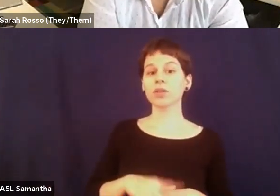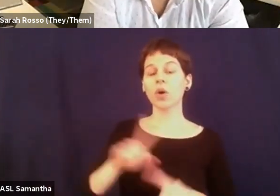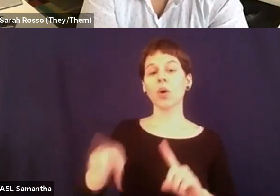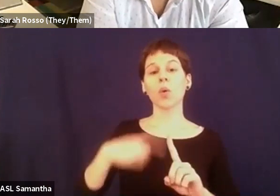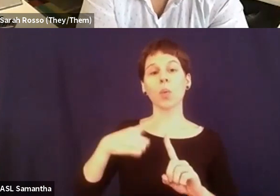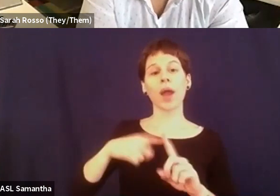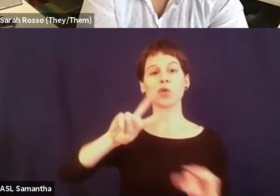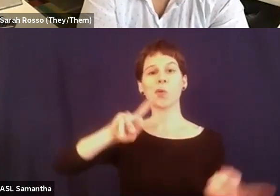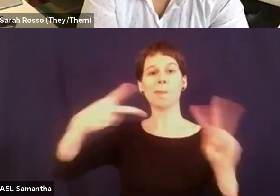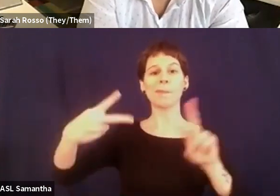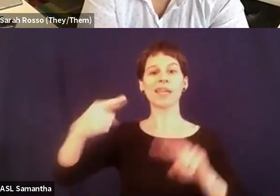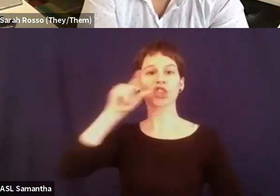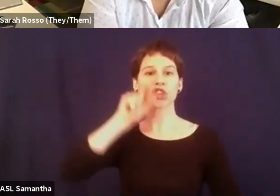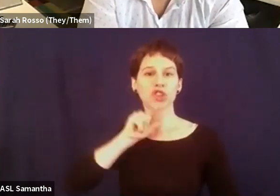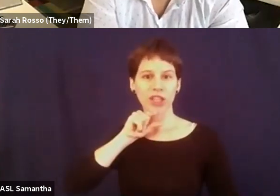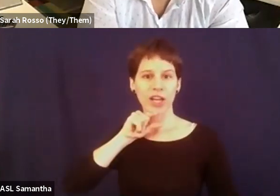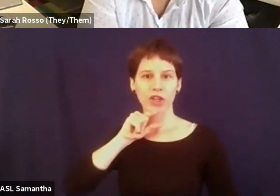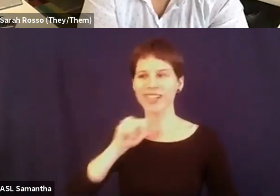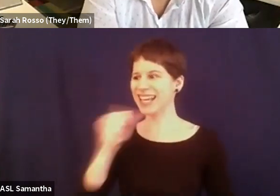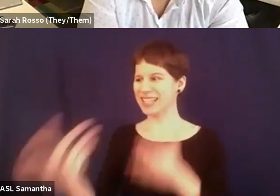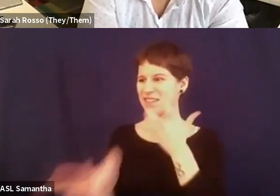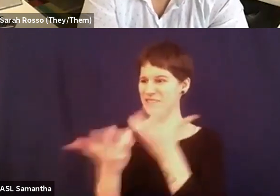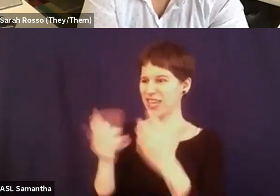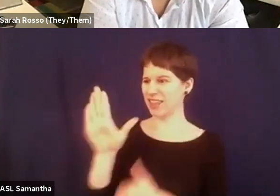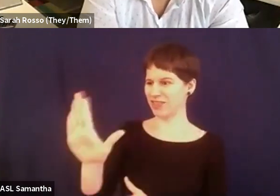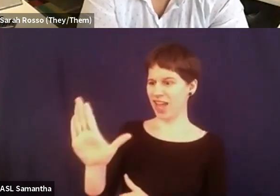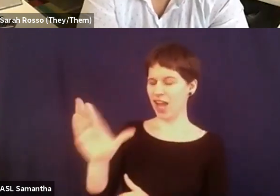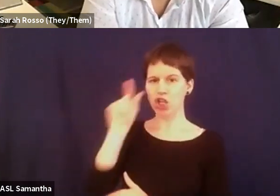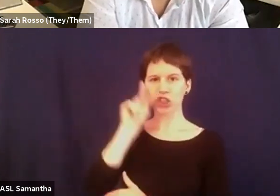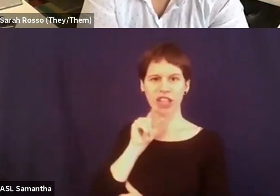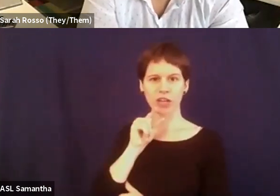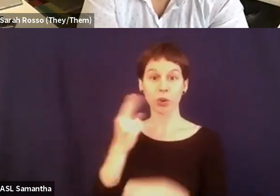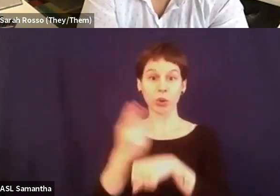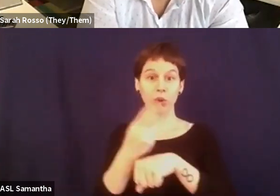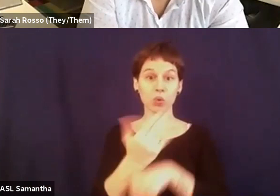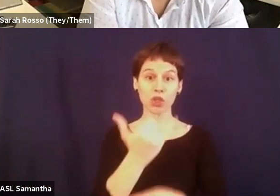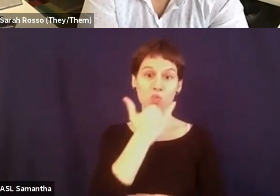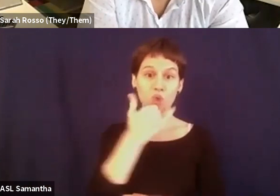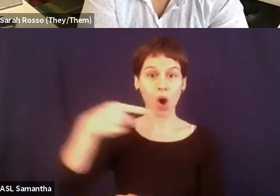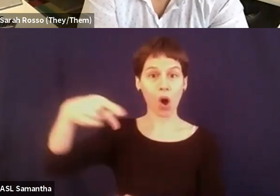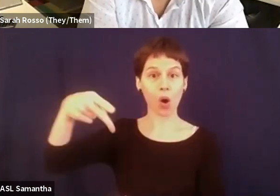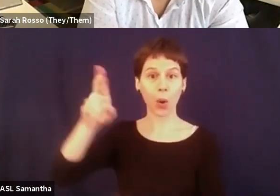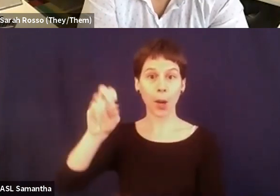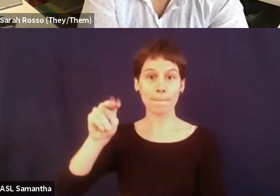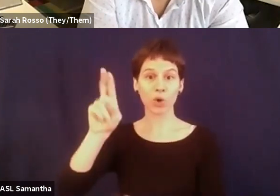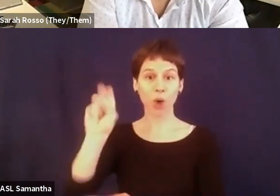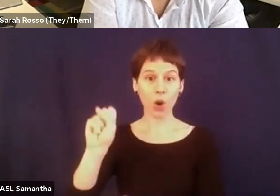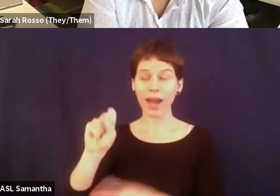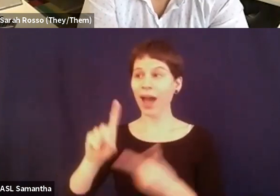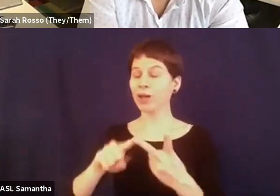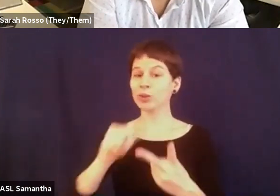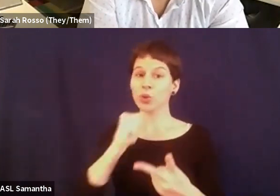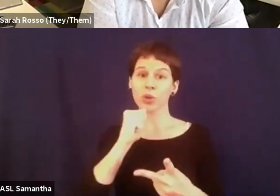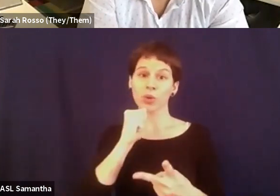somebody with a gendered term that doesn't fit their gender, like using the wrong pronouns or using the wrong term, like